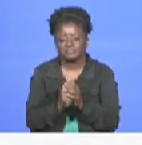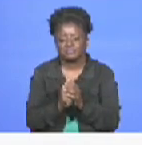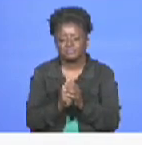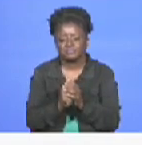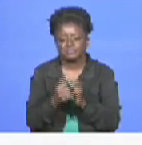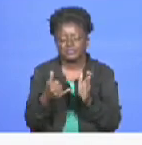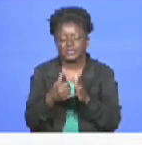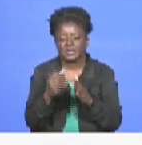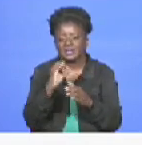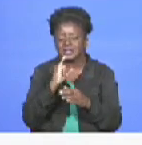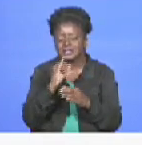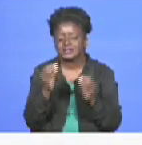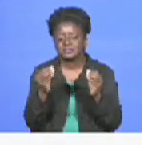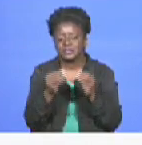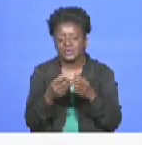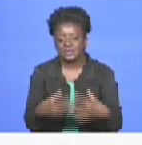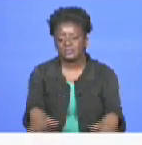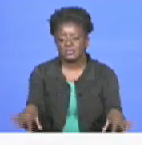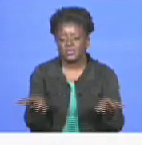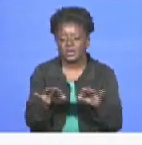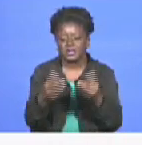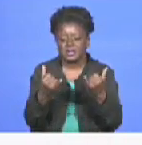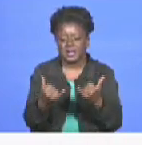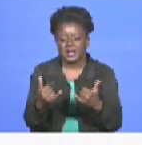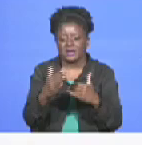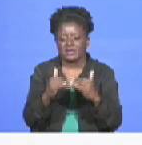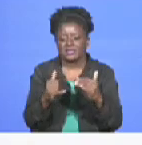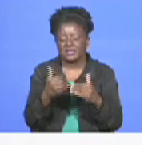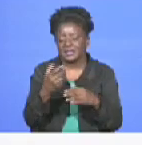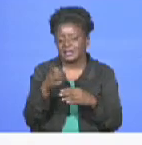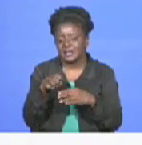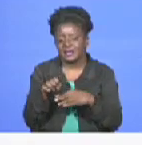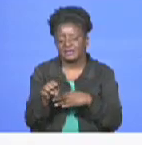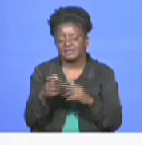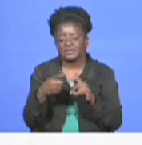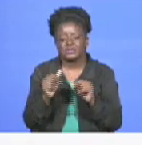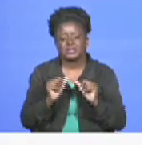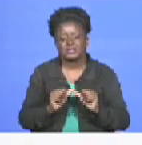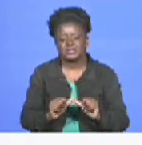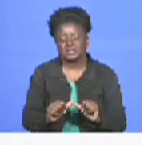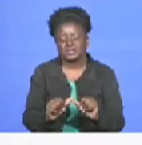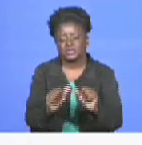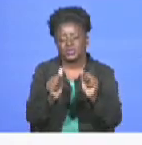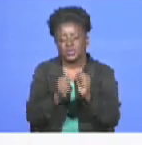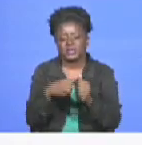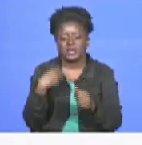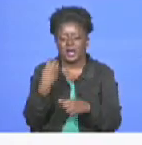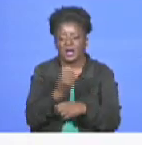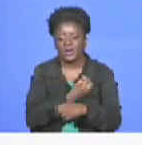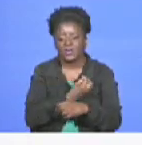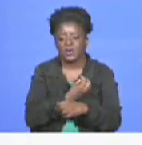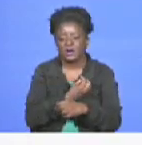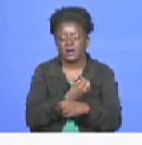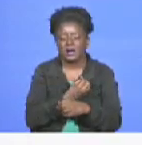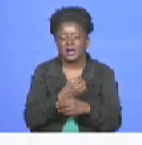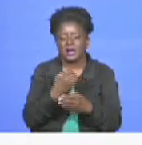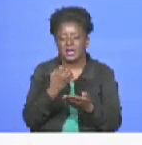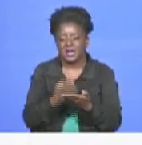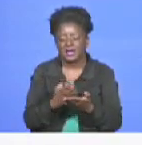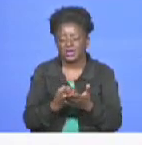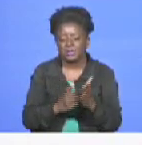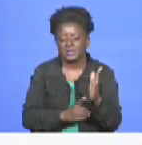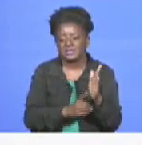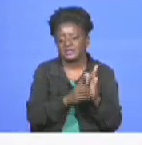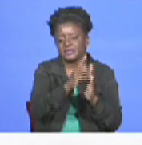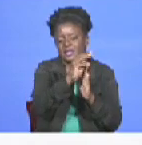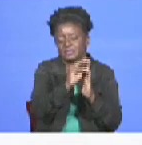It is more vital now than ever to continue with our economic development program for